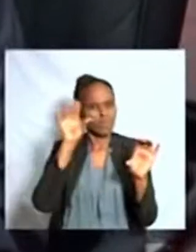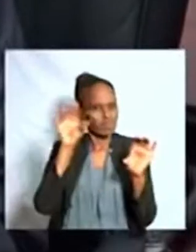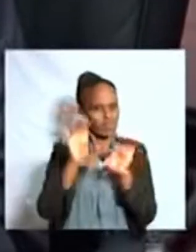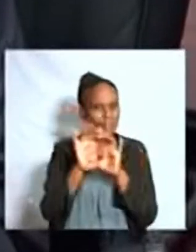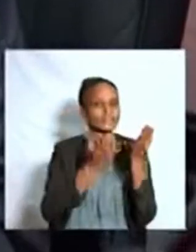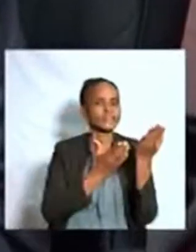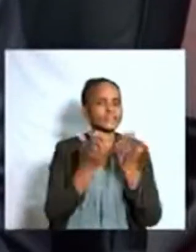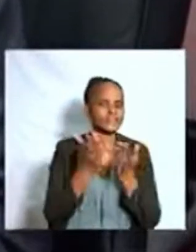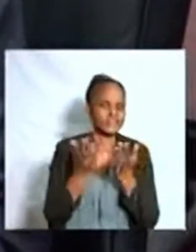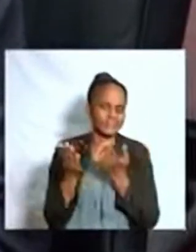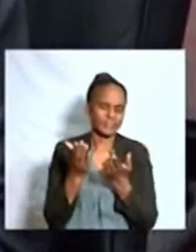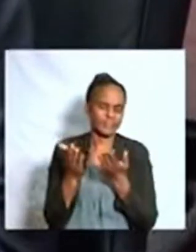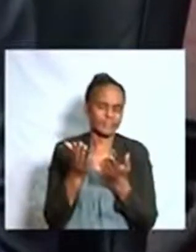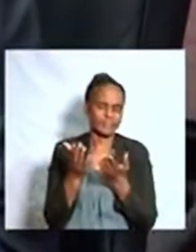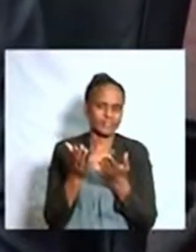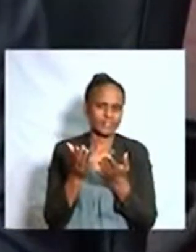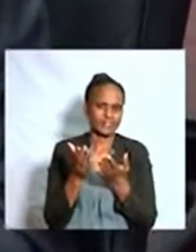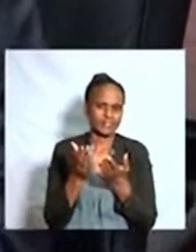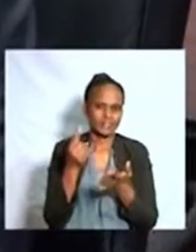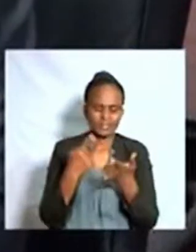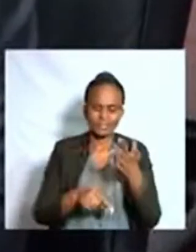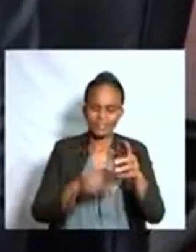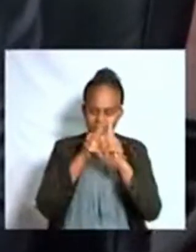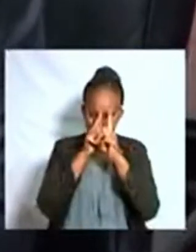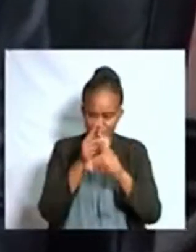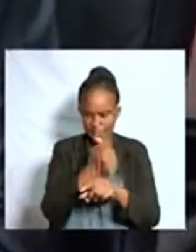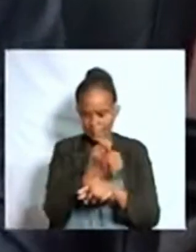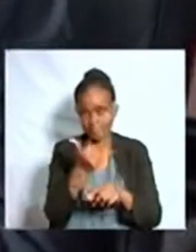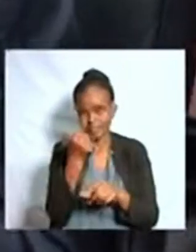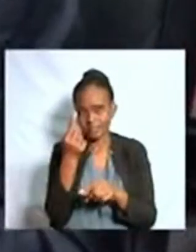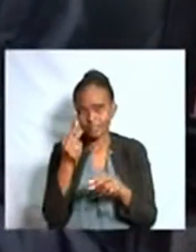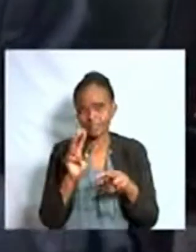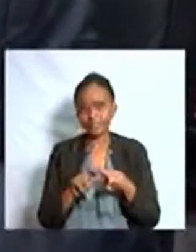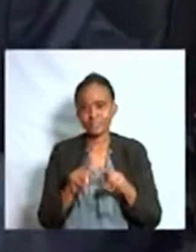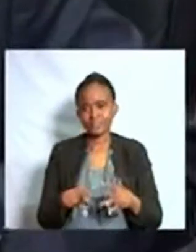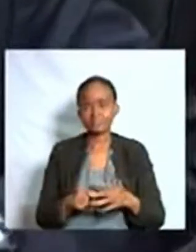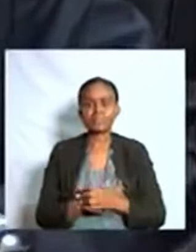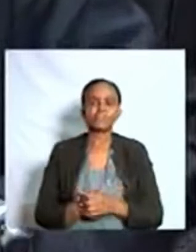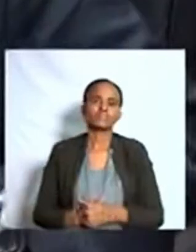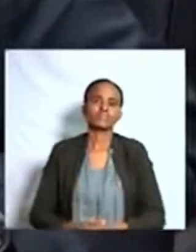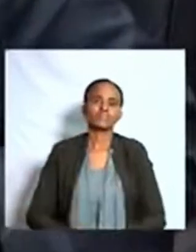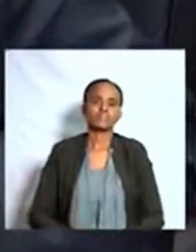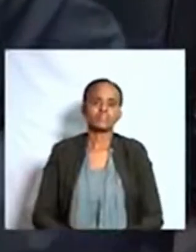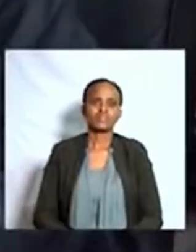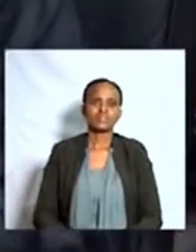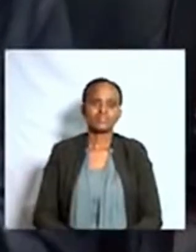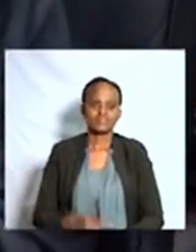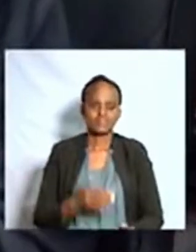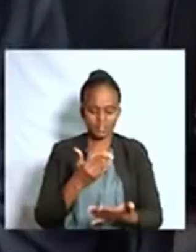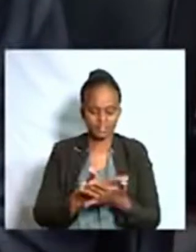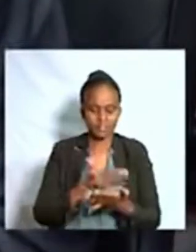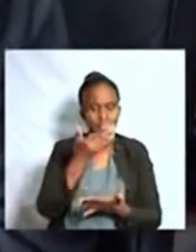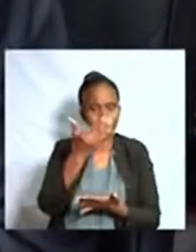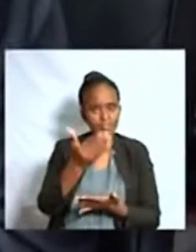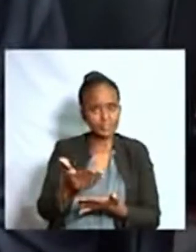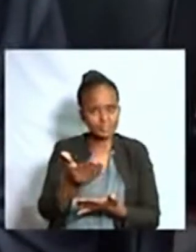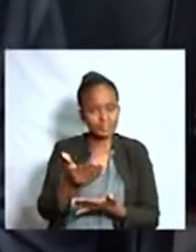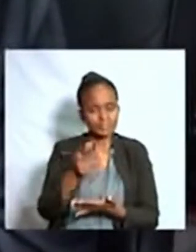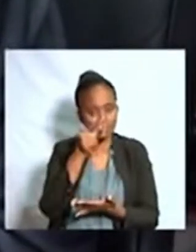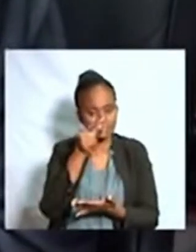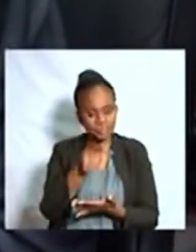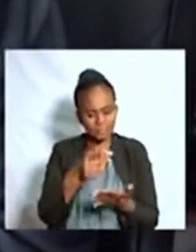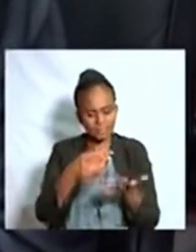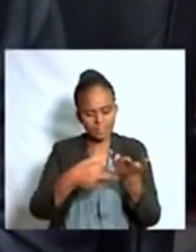service that determined. The other one, Chair, is the procurement of